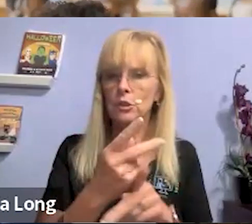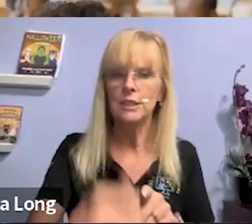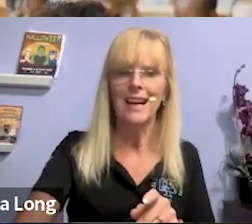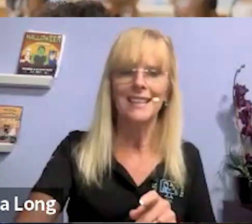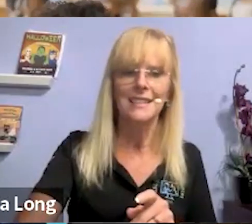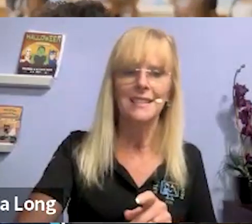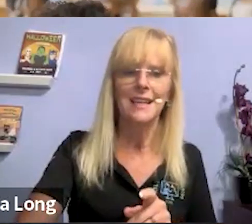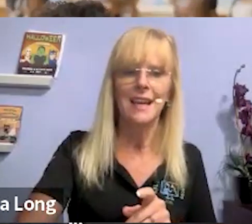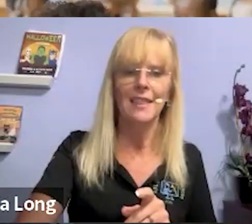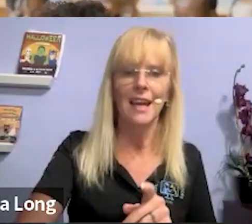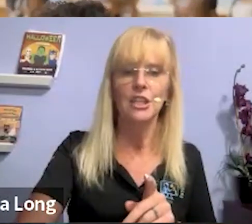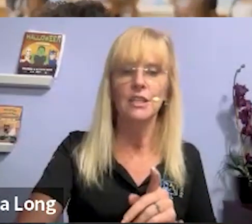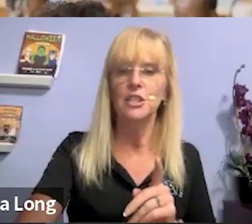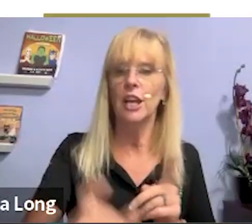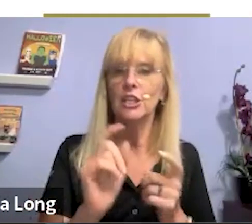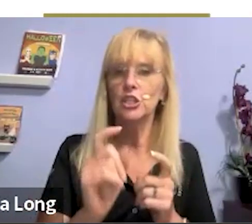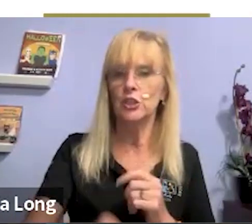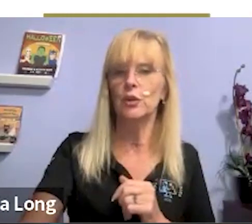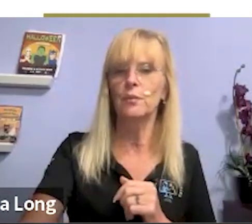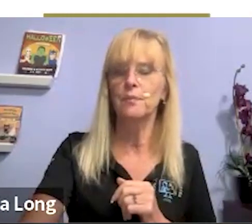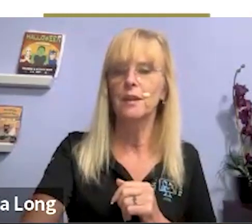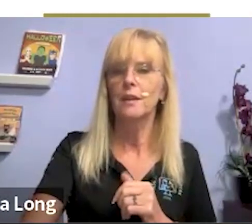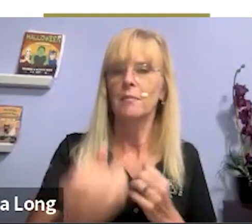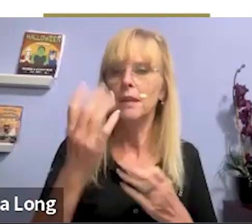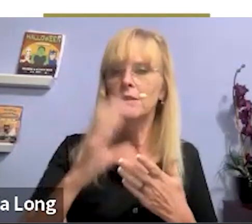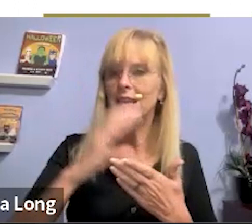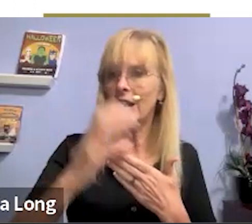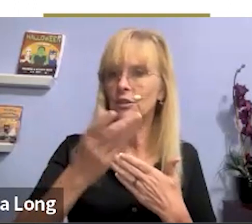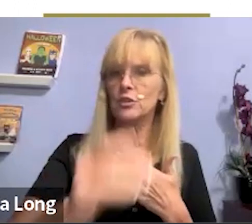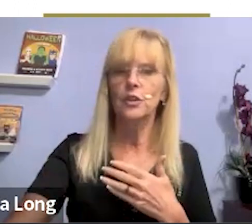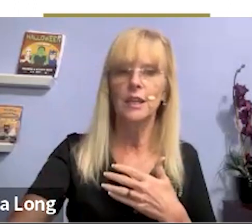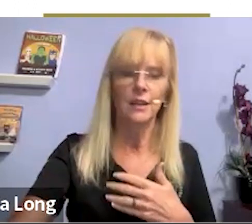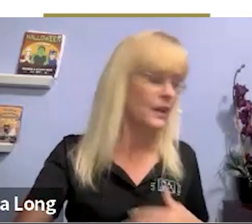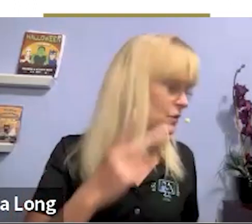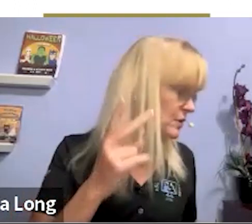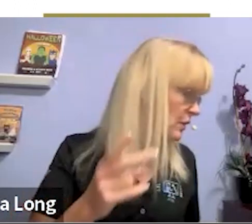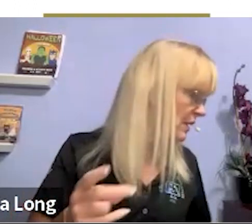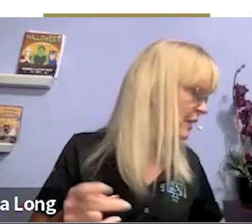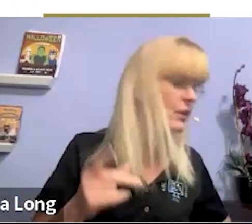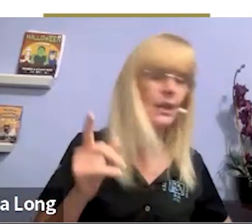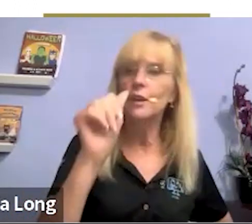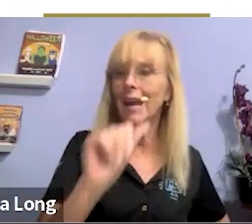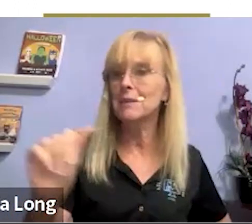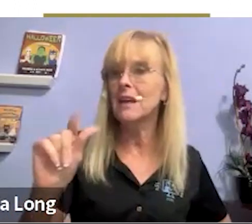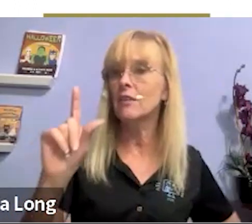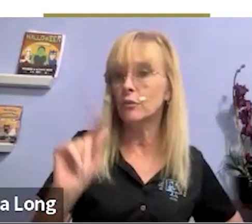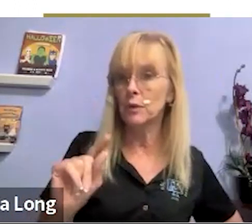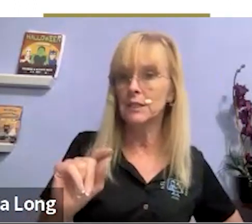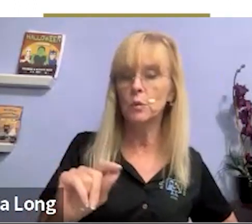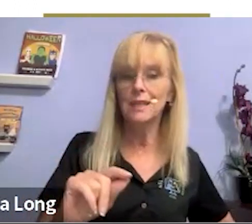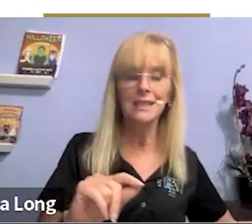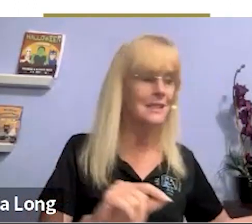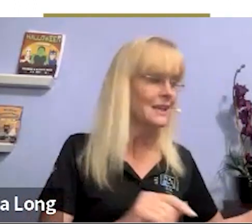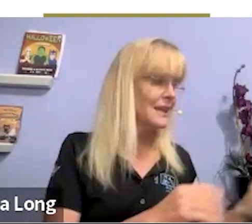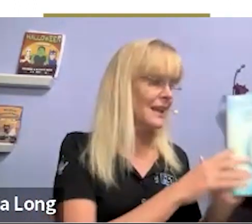ASL merchandise, and that does change too. And many of the calendars are here. And you saw, like, you can go to Amazon for